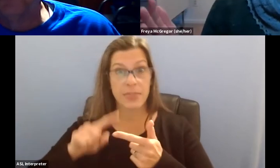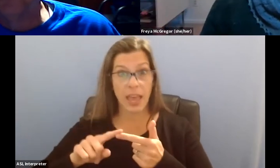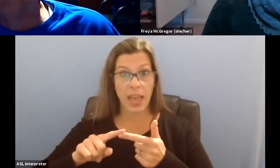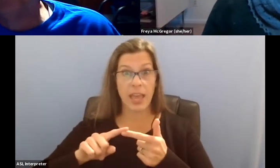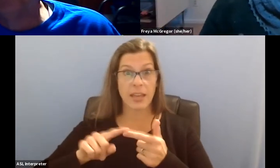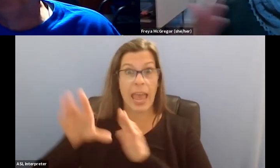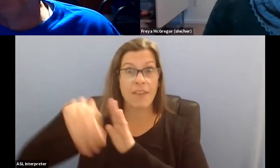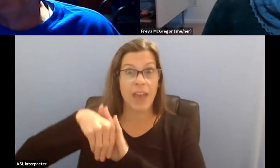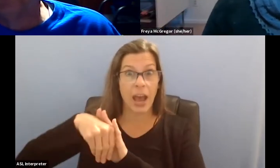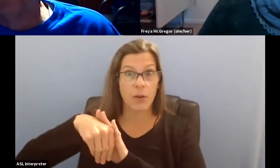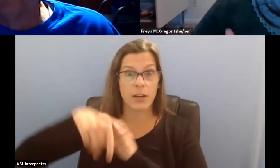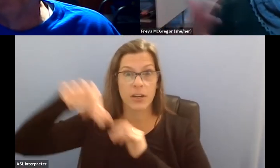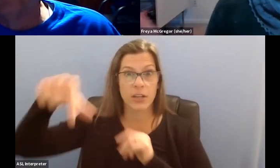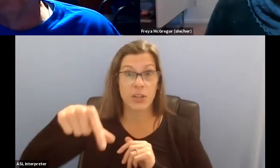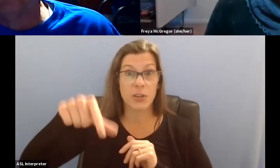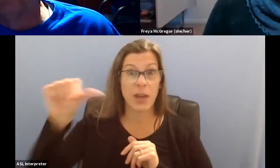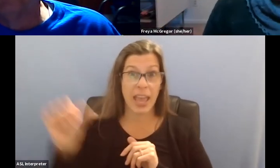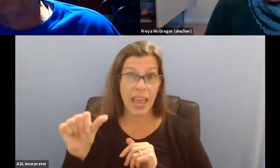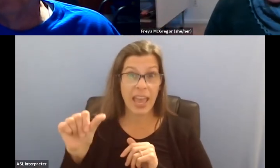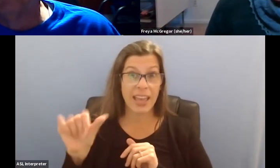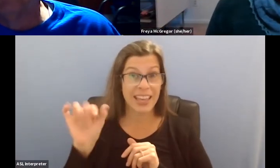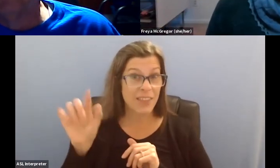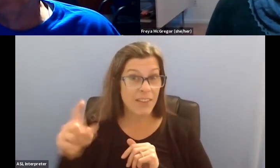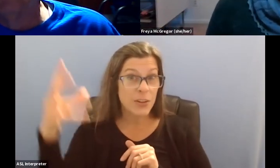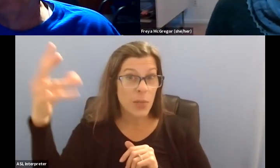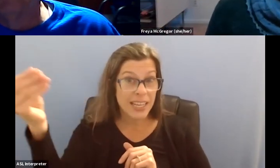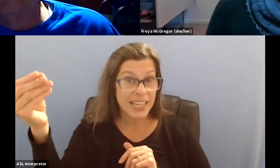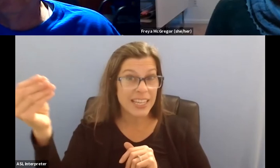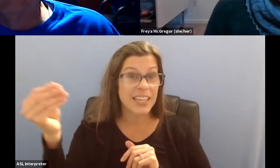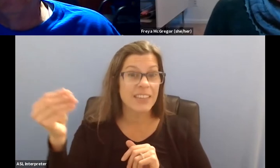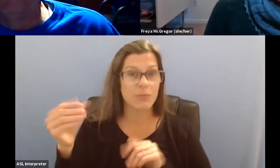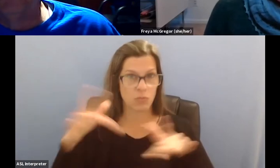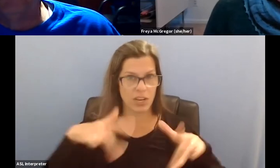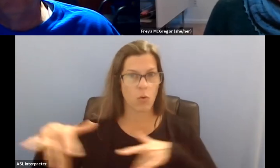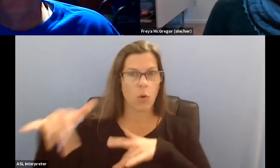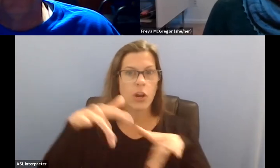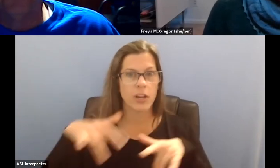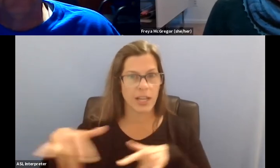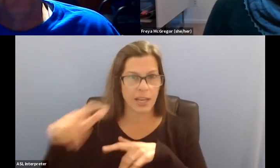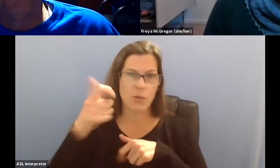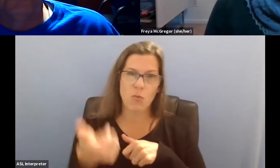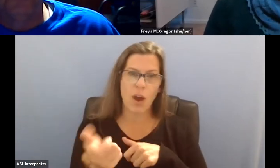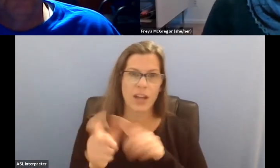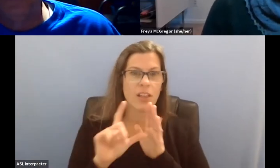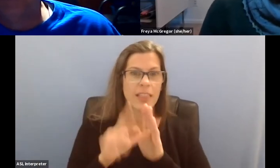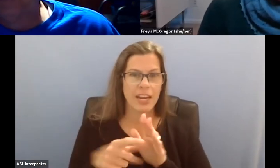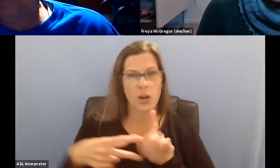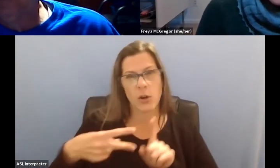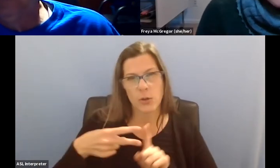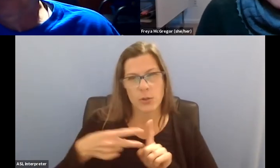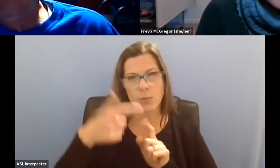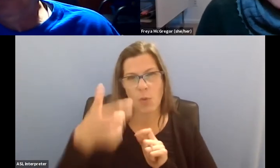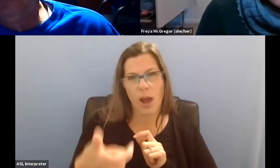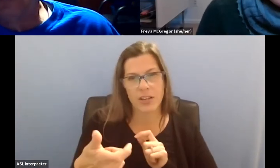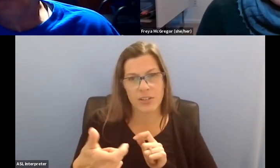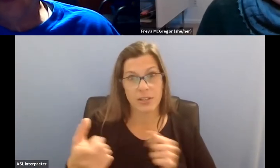Q and A. So if you have to go, this is being recorded, you can definitely catch up with it later on the birdability or ABC YouTube channels, but, um, there's